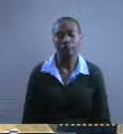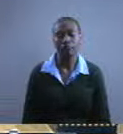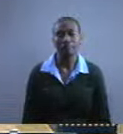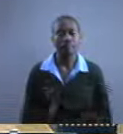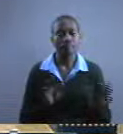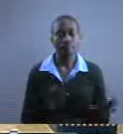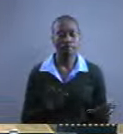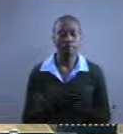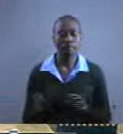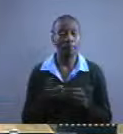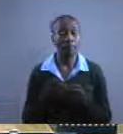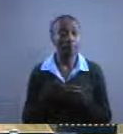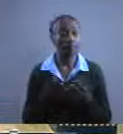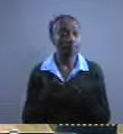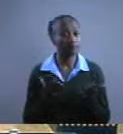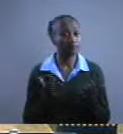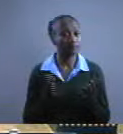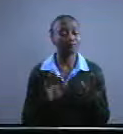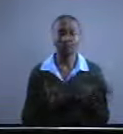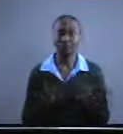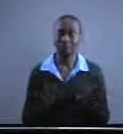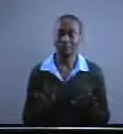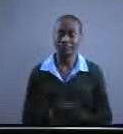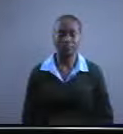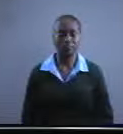Order, order on members. Order, order.